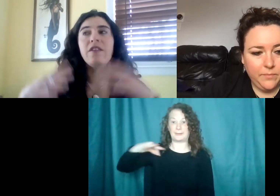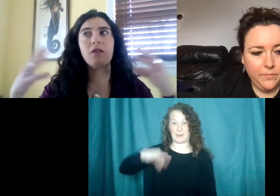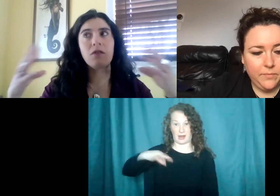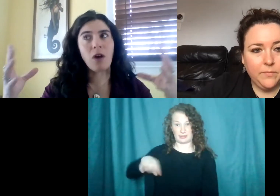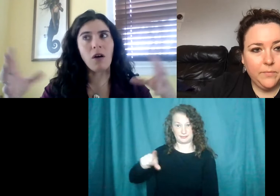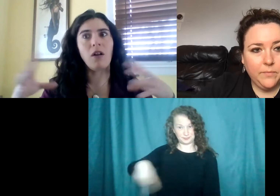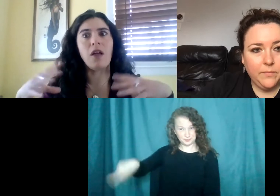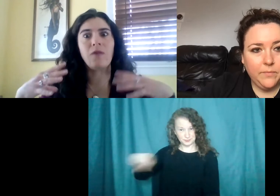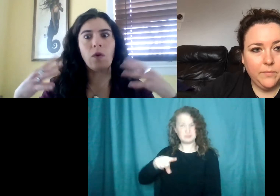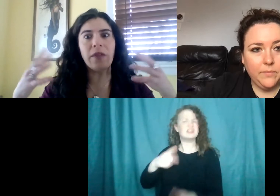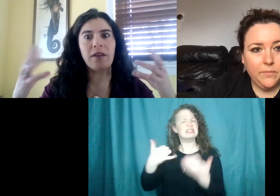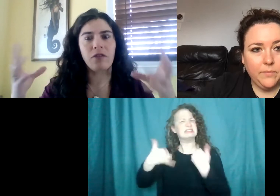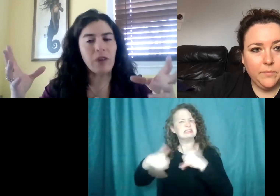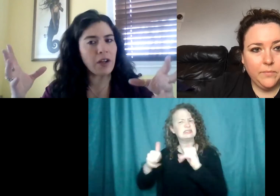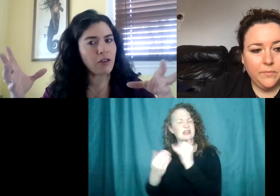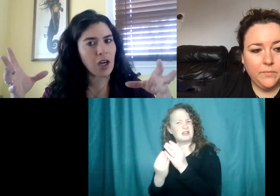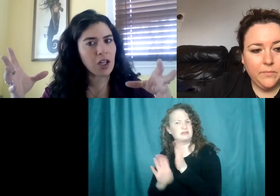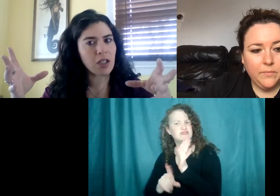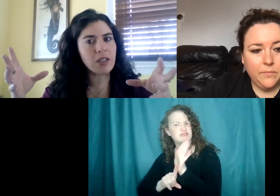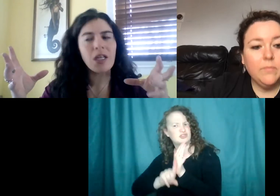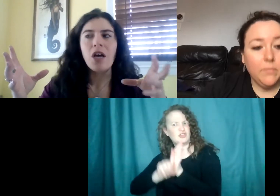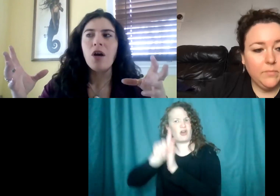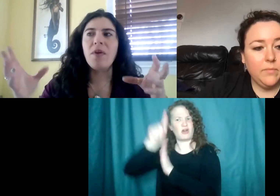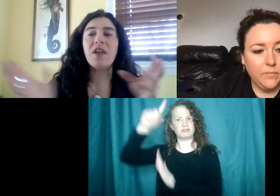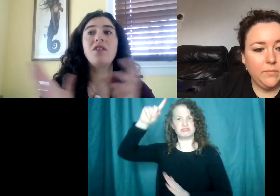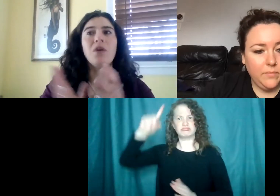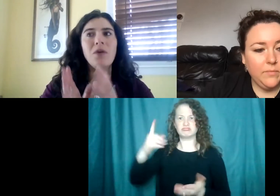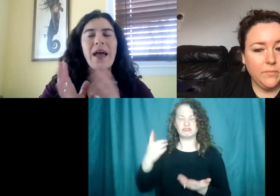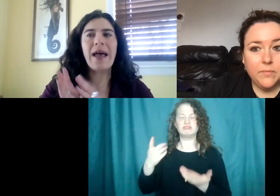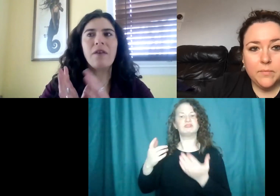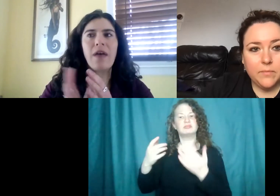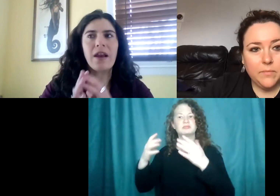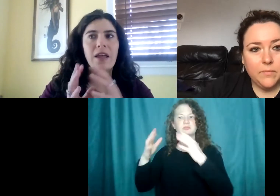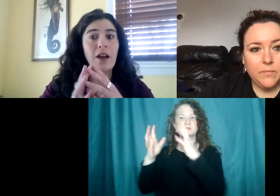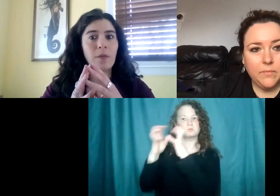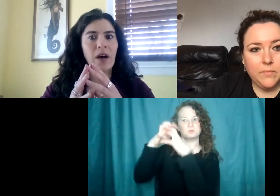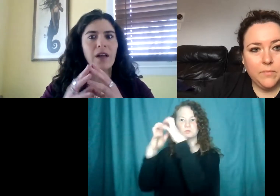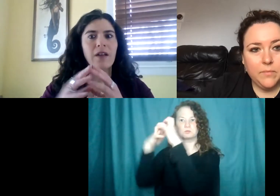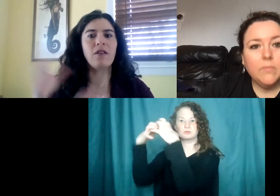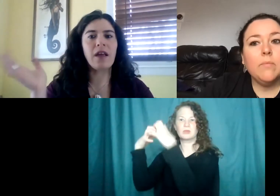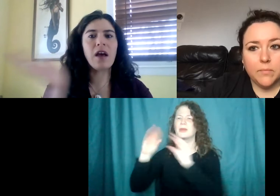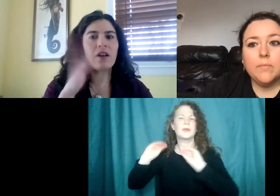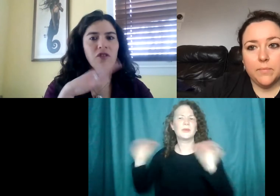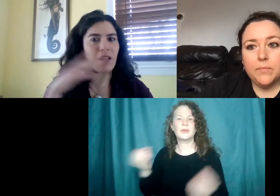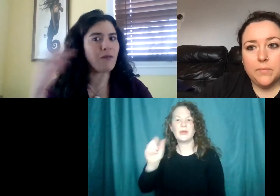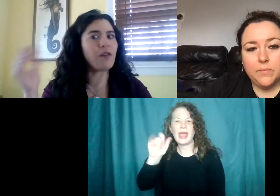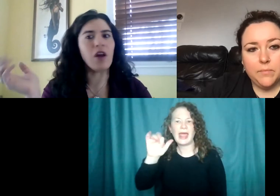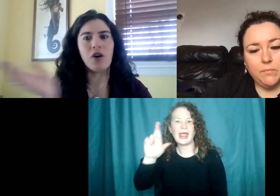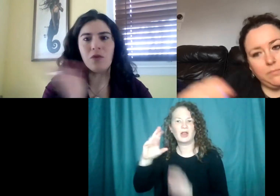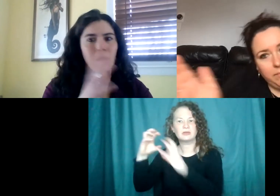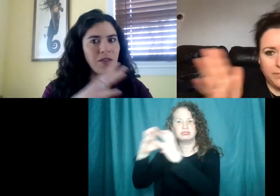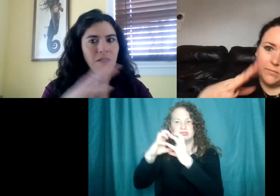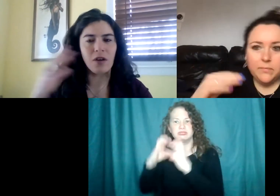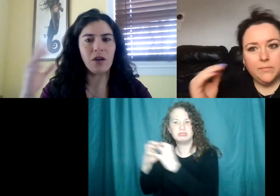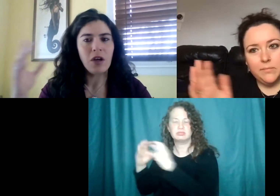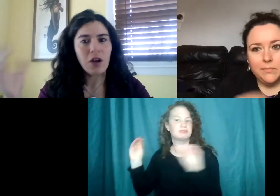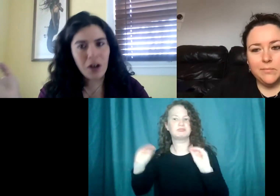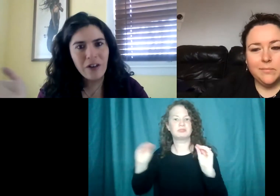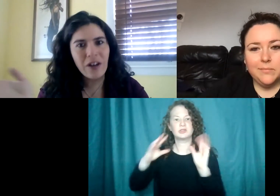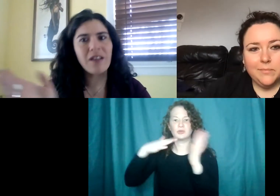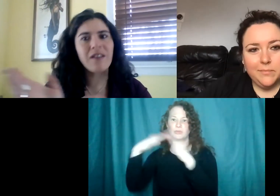they're still tall and form these 3D structures, but they don't have any air pockets. So they kind of just like flow with